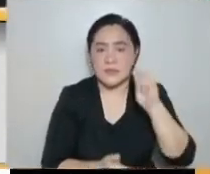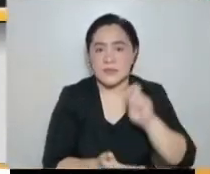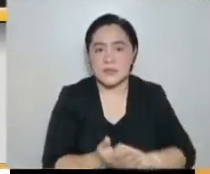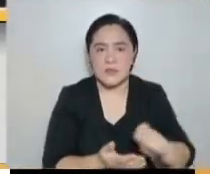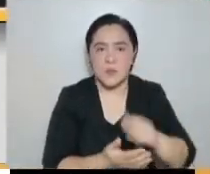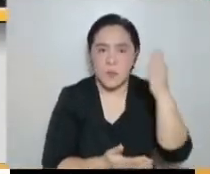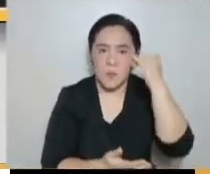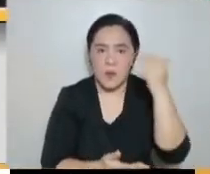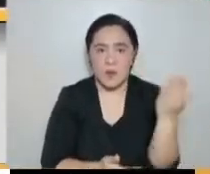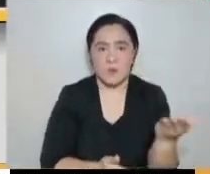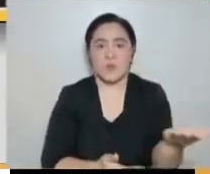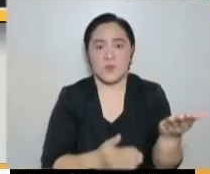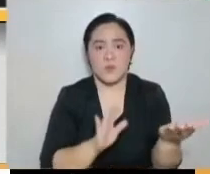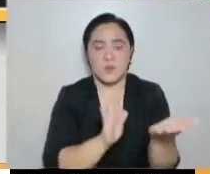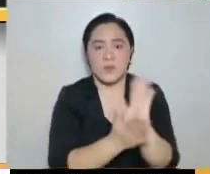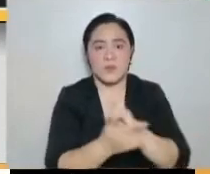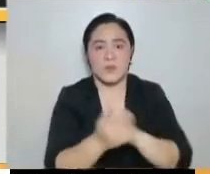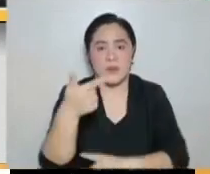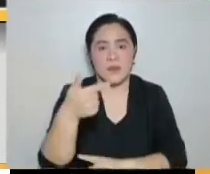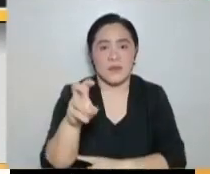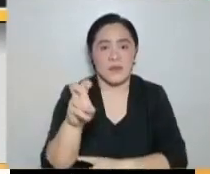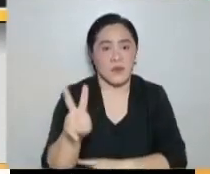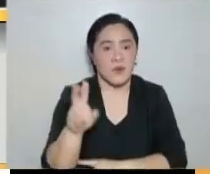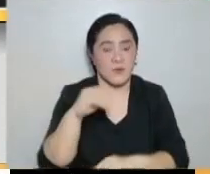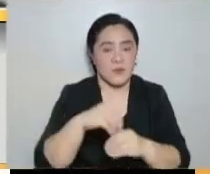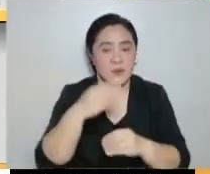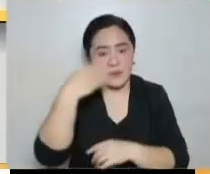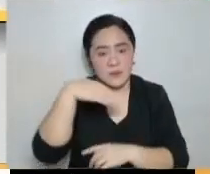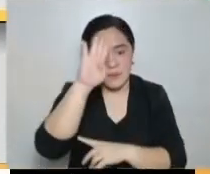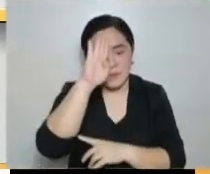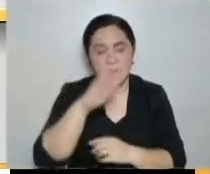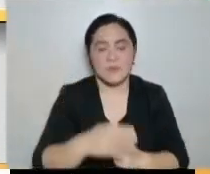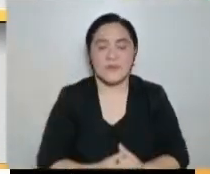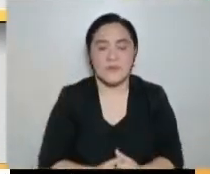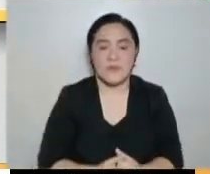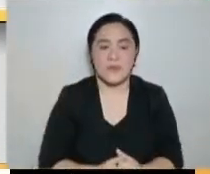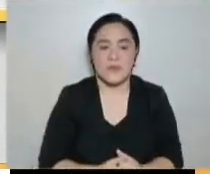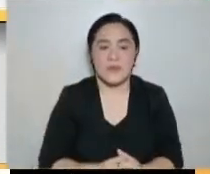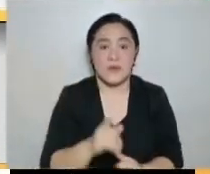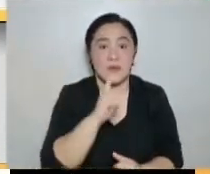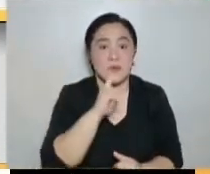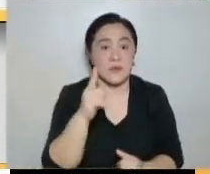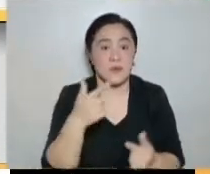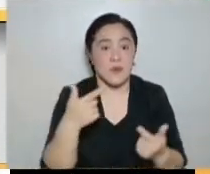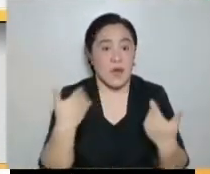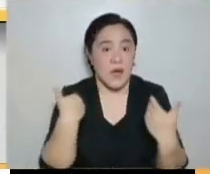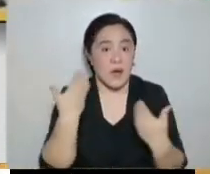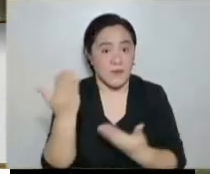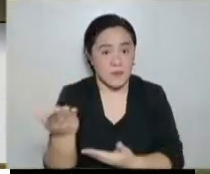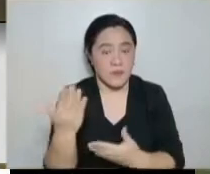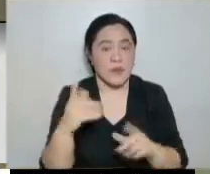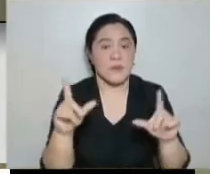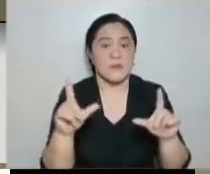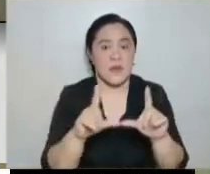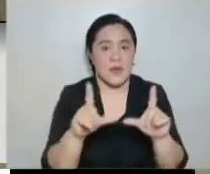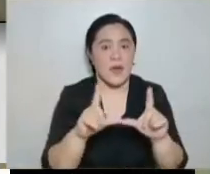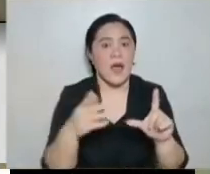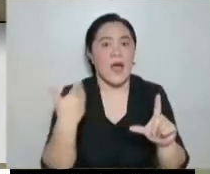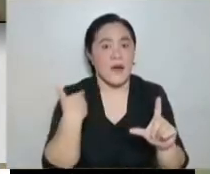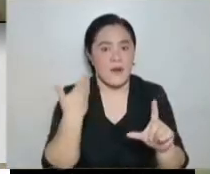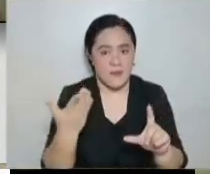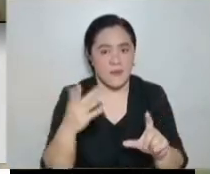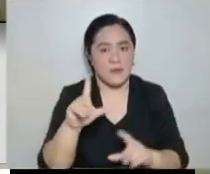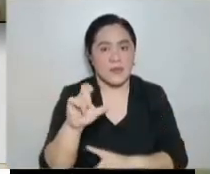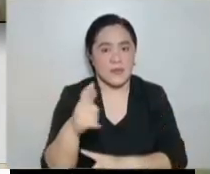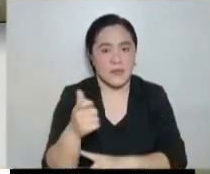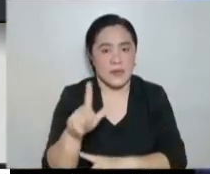panahong governor pa ho kayo ng Cavite? Because it was a legal license. Because it was a lawful license. Because I